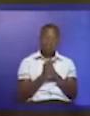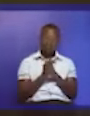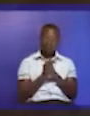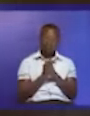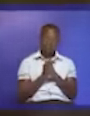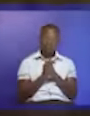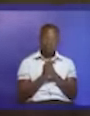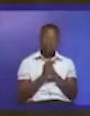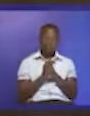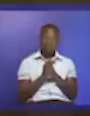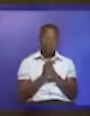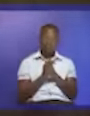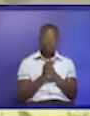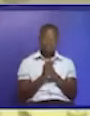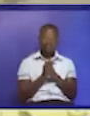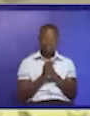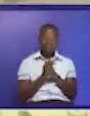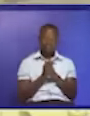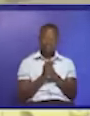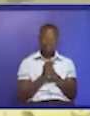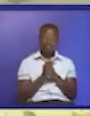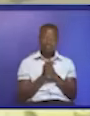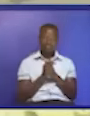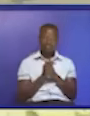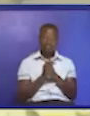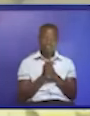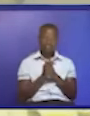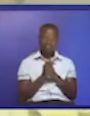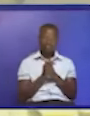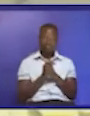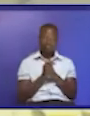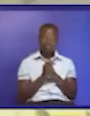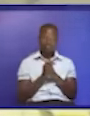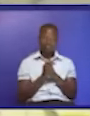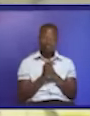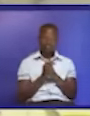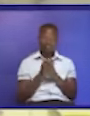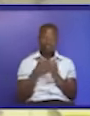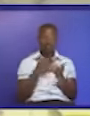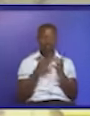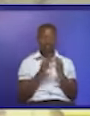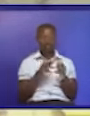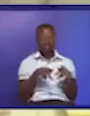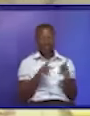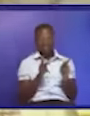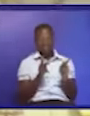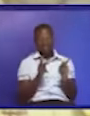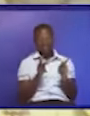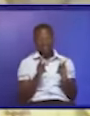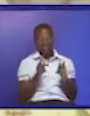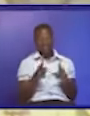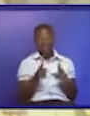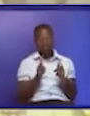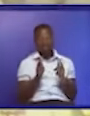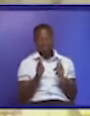Now please hear me. I want to request for permission from His Eminence, if He will allow.